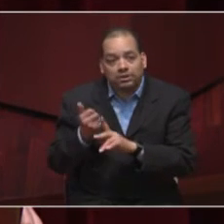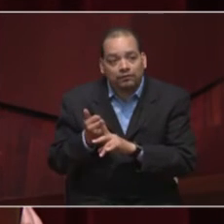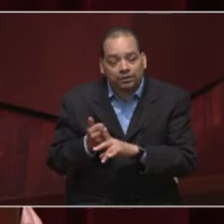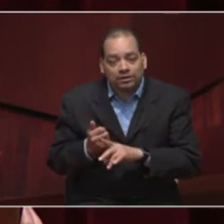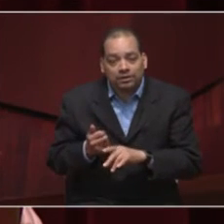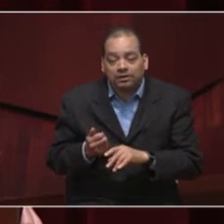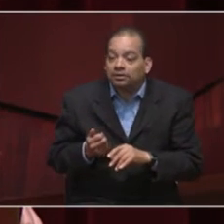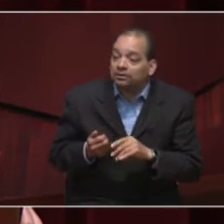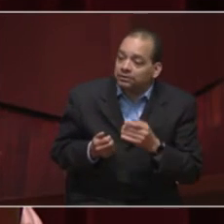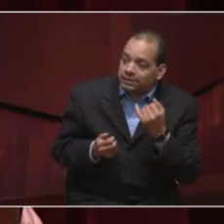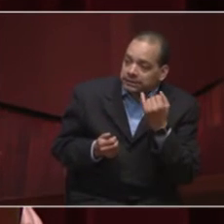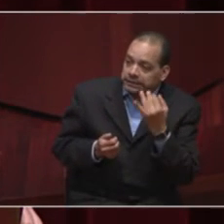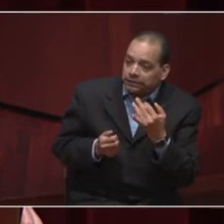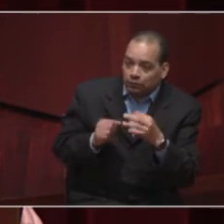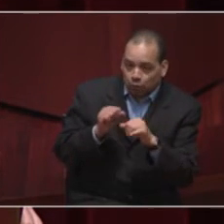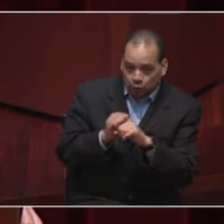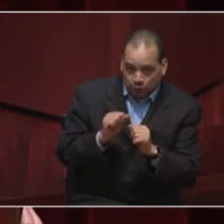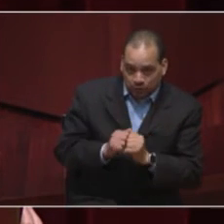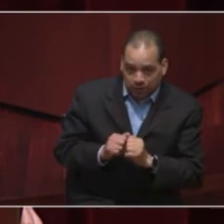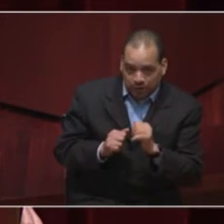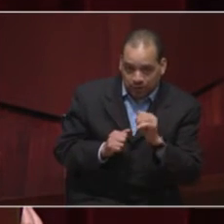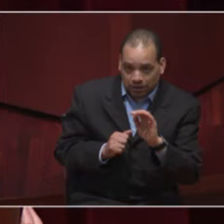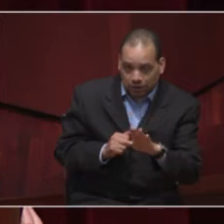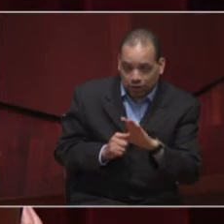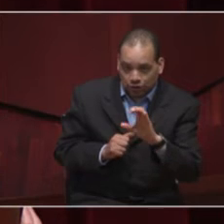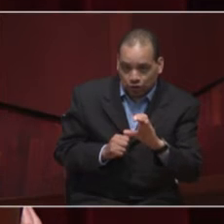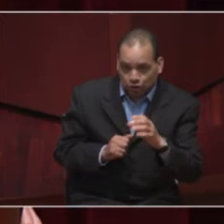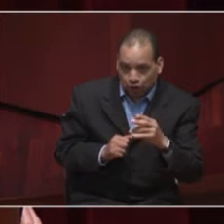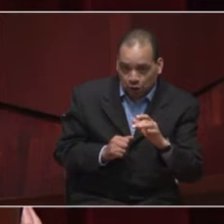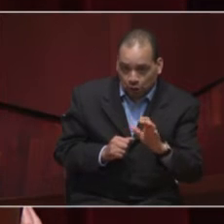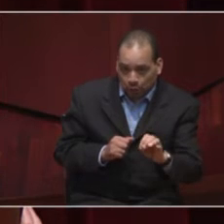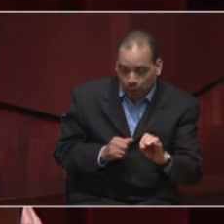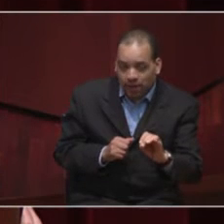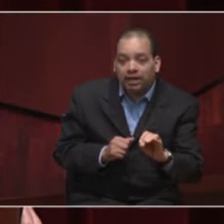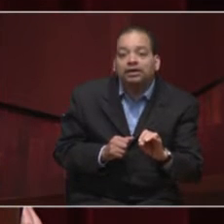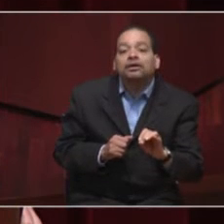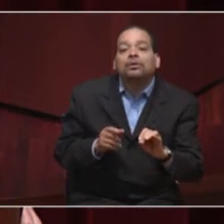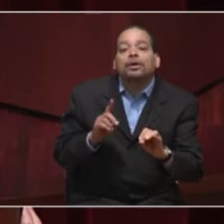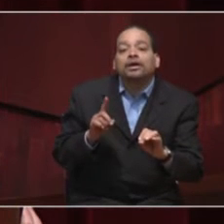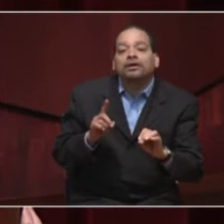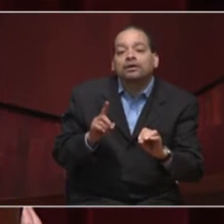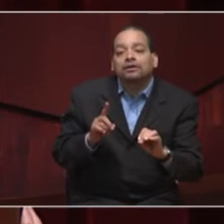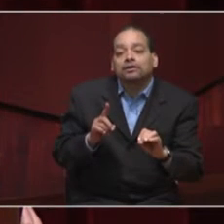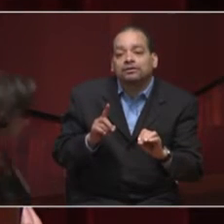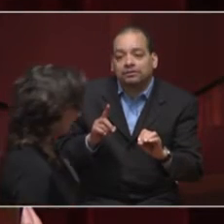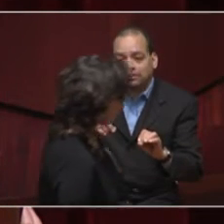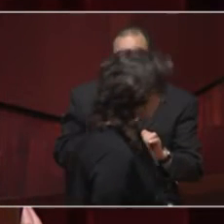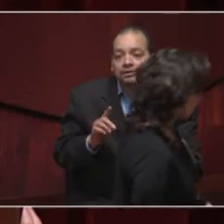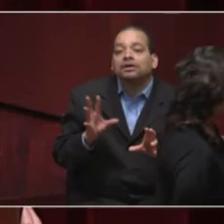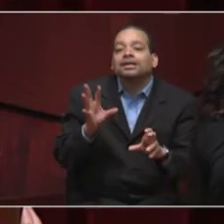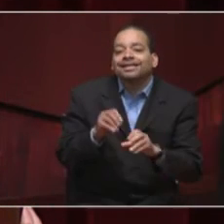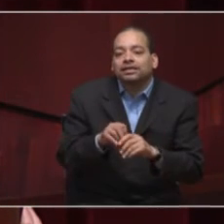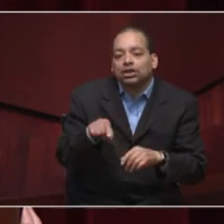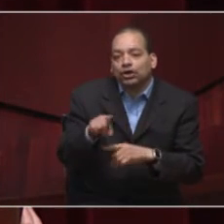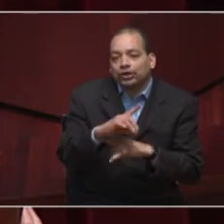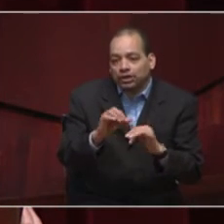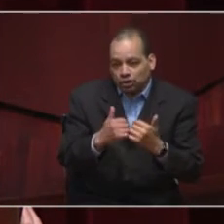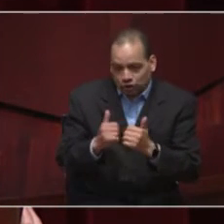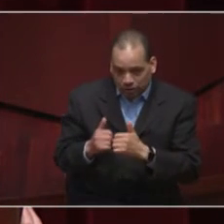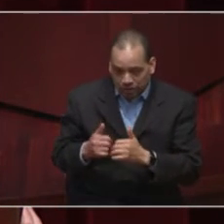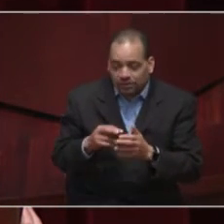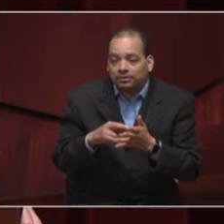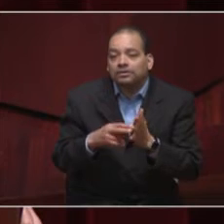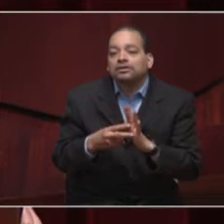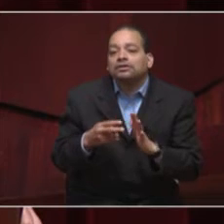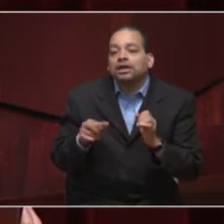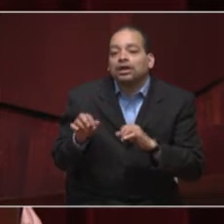Just that they work with their CHICOs and their agencies and look at their